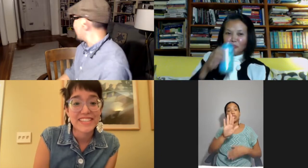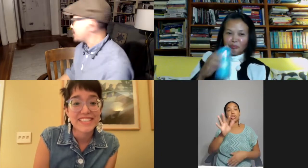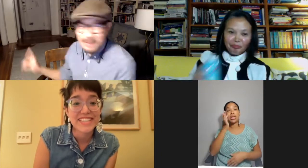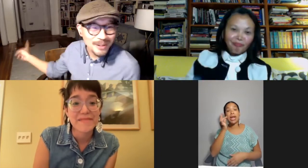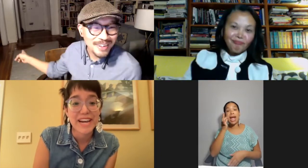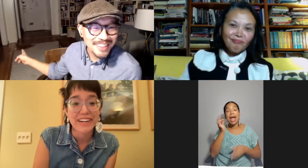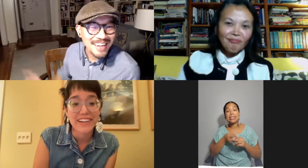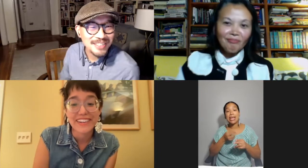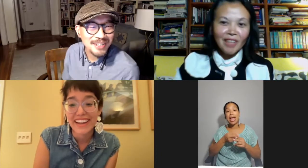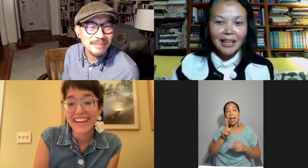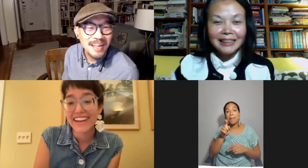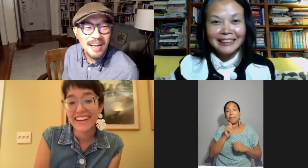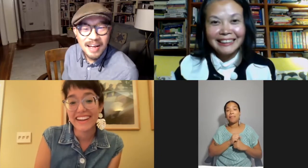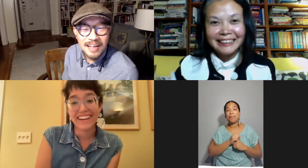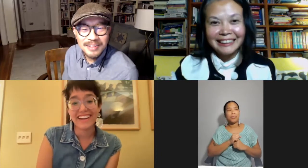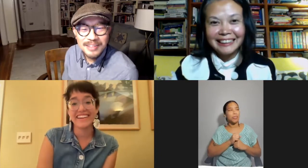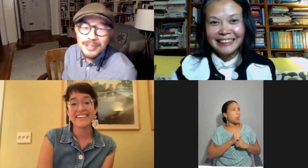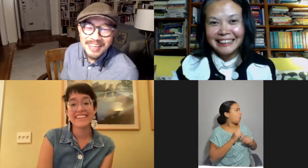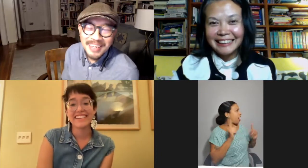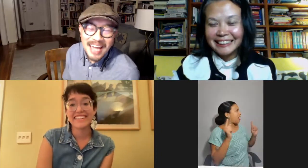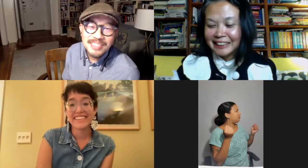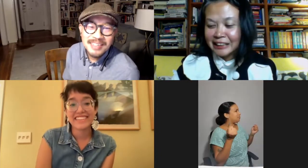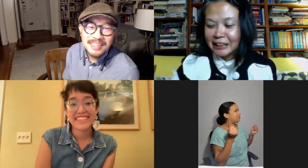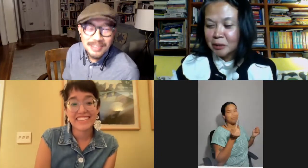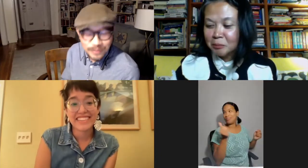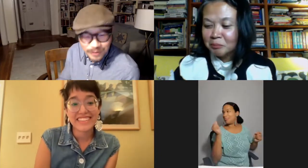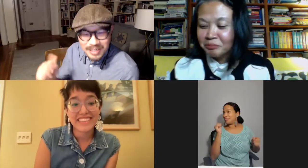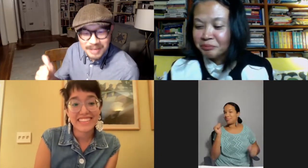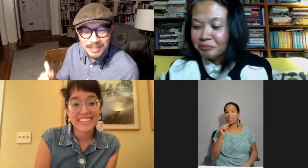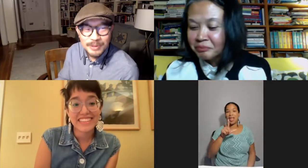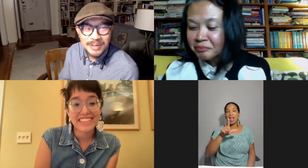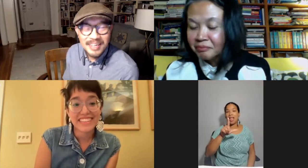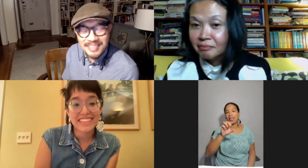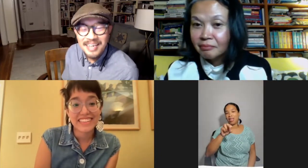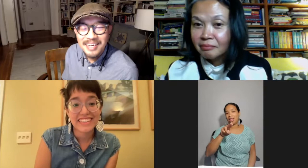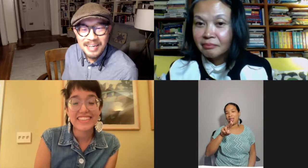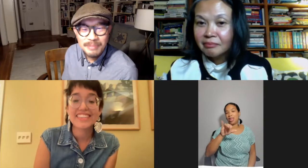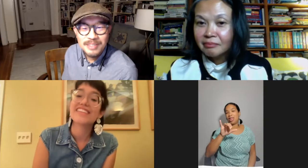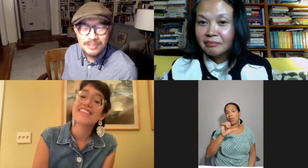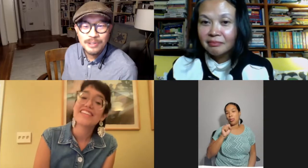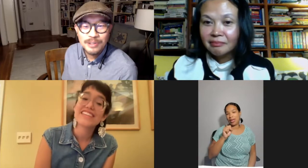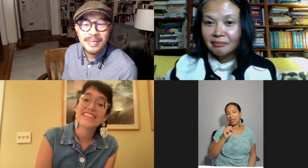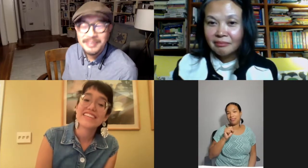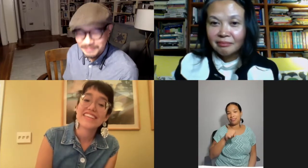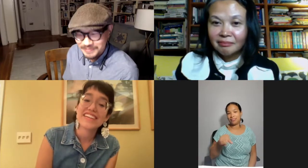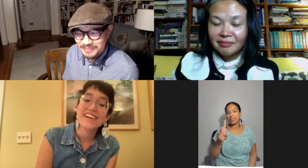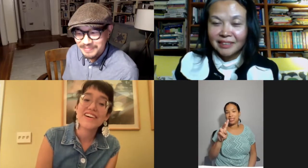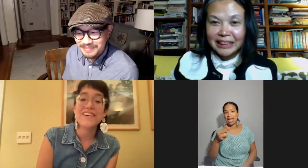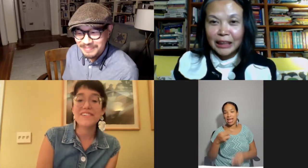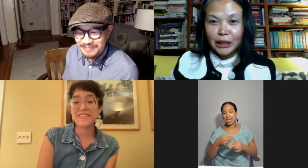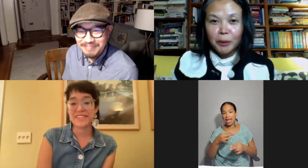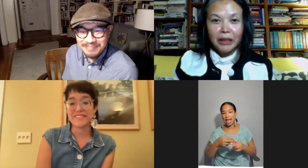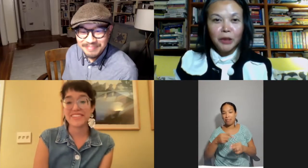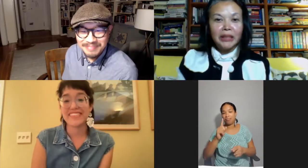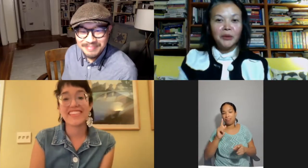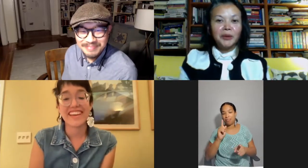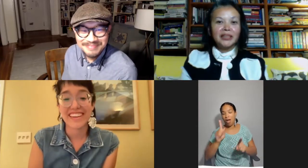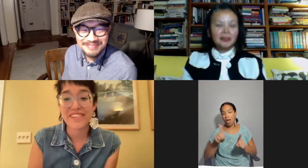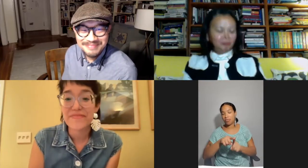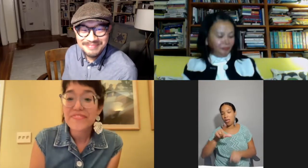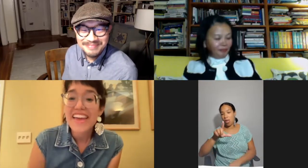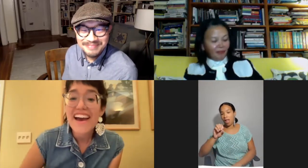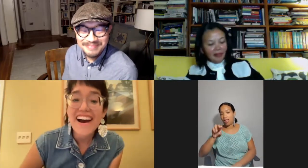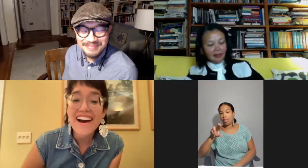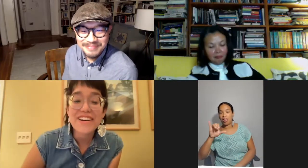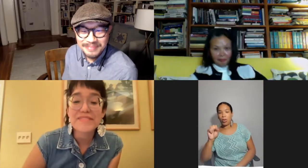Did We the cat can show up? see Oh, in look, chat. the cat showed up. Louis. Actually, his first name is Louis, and his second name is also Louis. Oh, wonderful. Thank